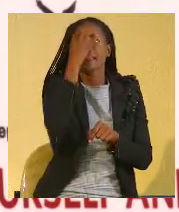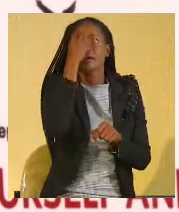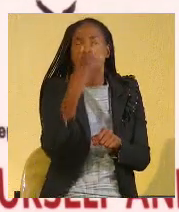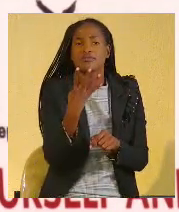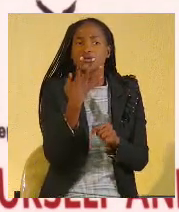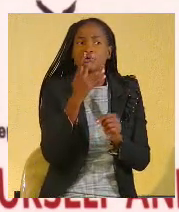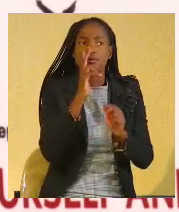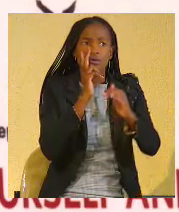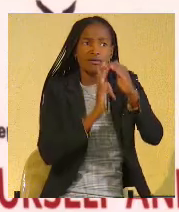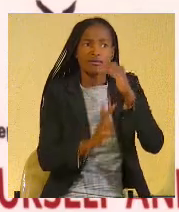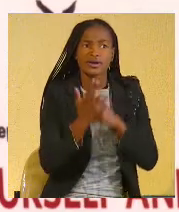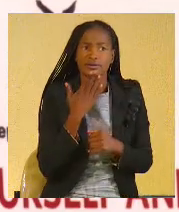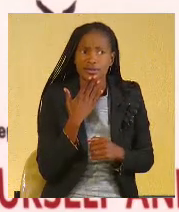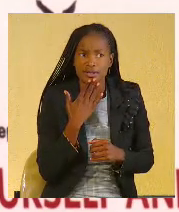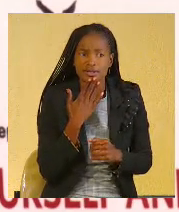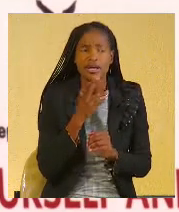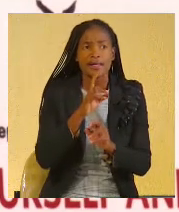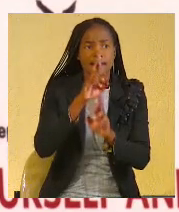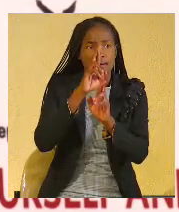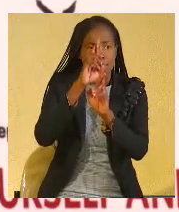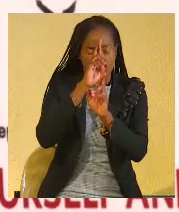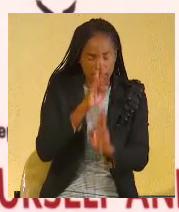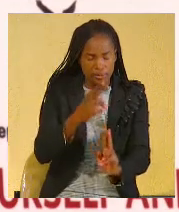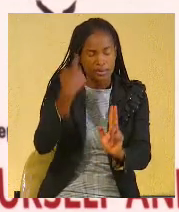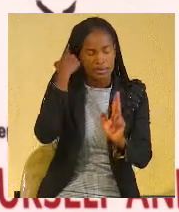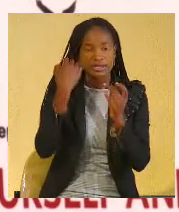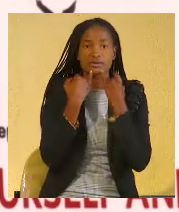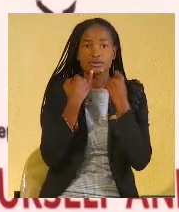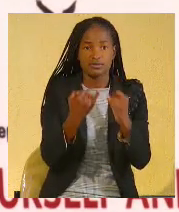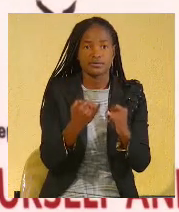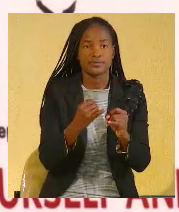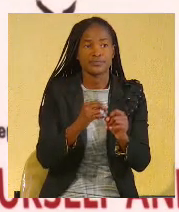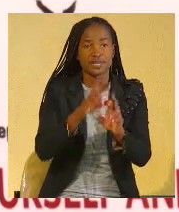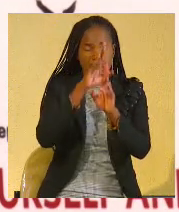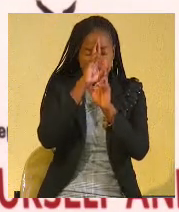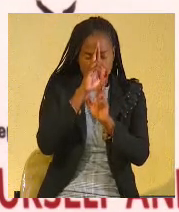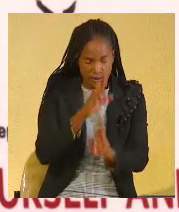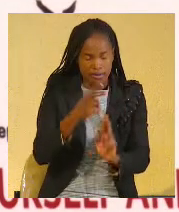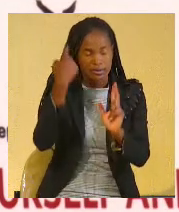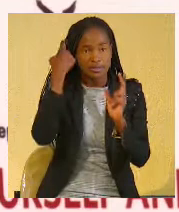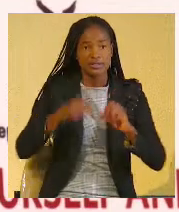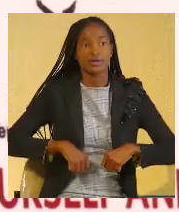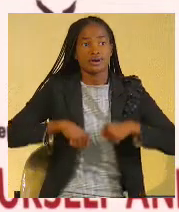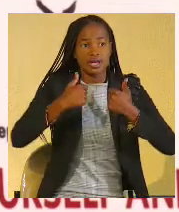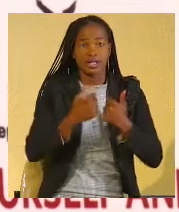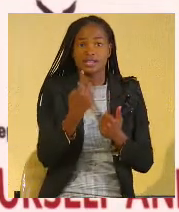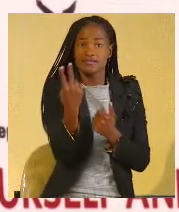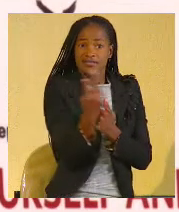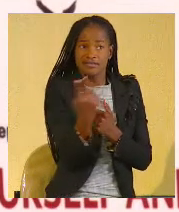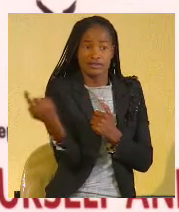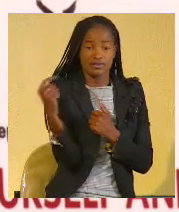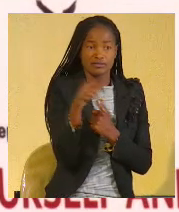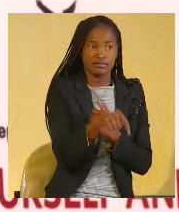by the Honorable Pea Mushalenga, who is the Minister in the Ministry of ICT, and Dr. Kalumbi Shangula, who is the Minister in the Ministry of